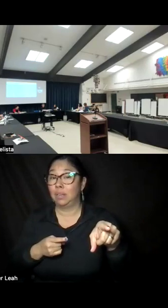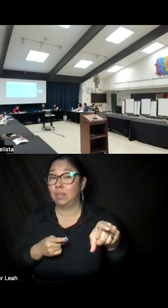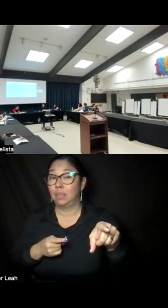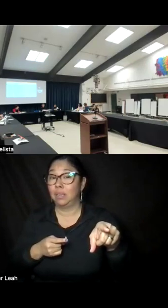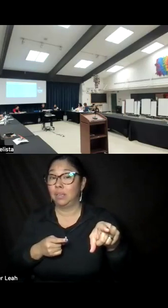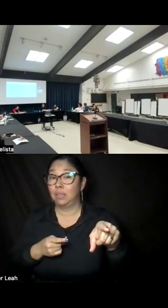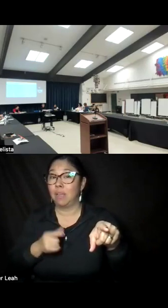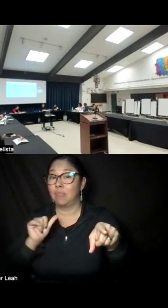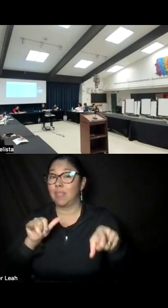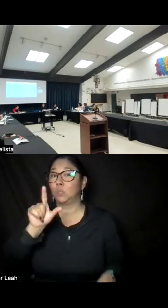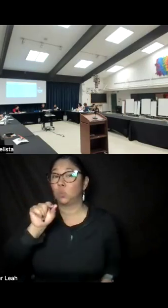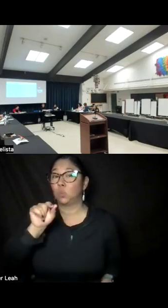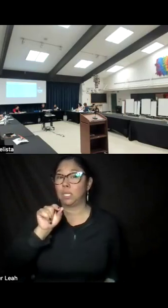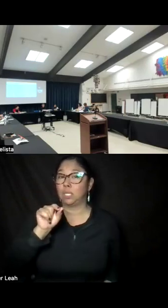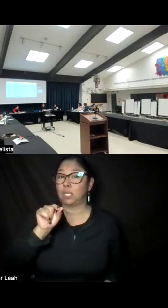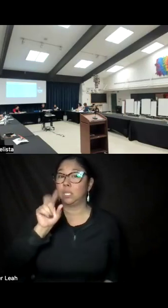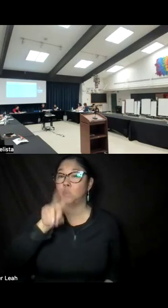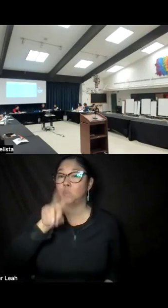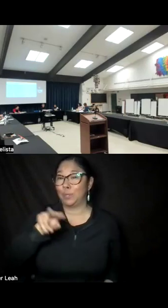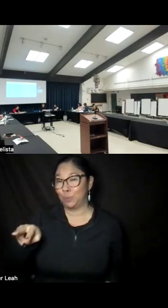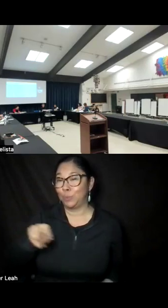that's the 22.